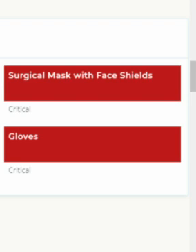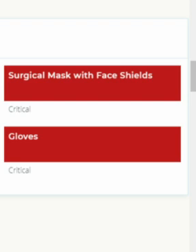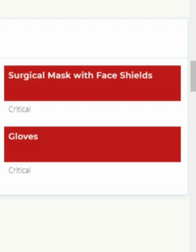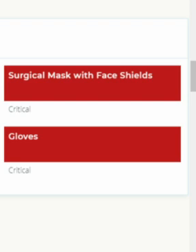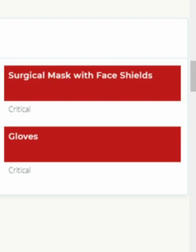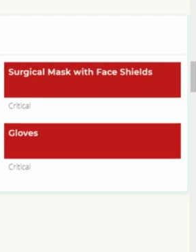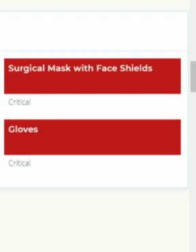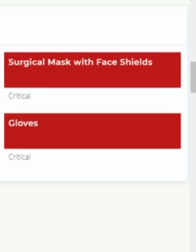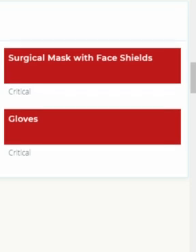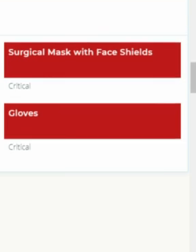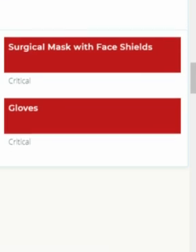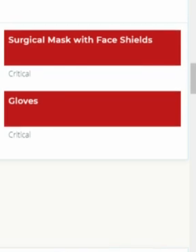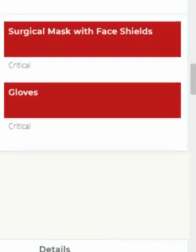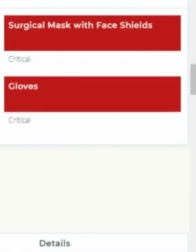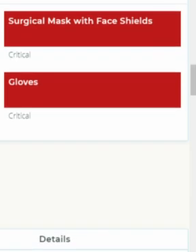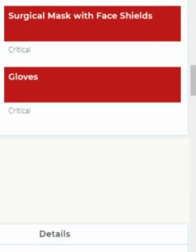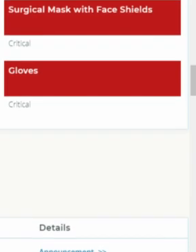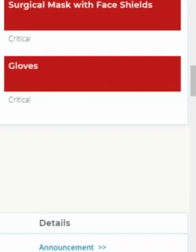go to